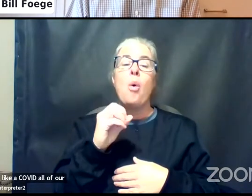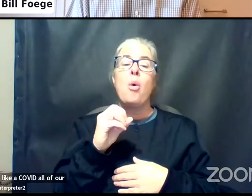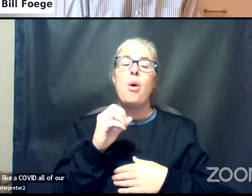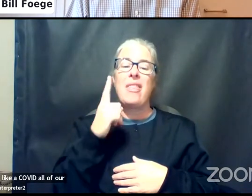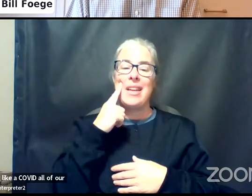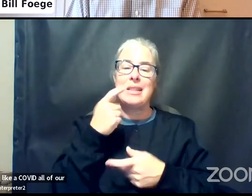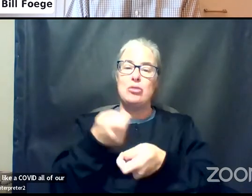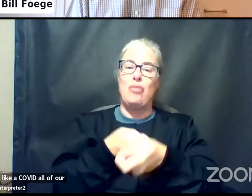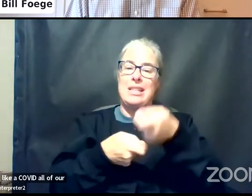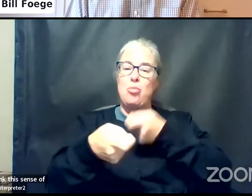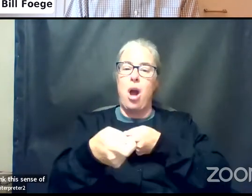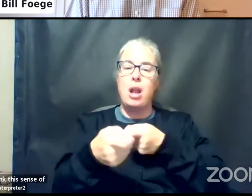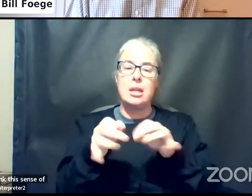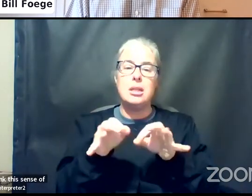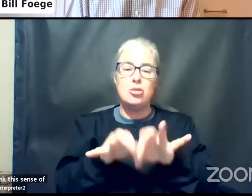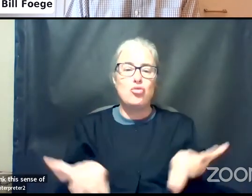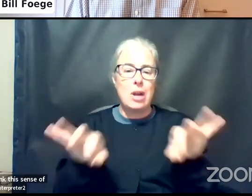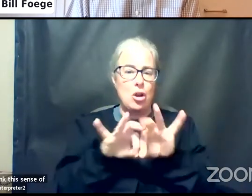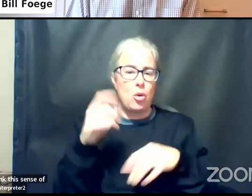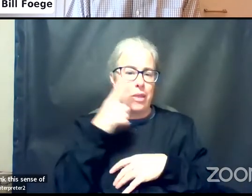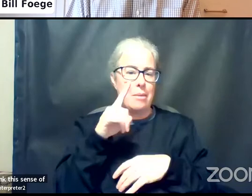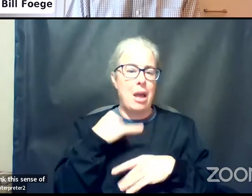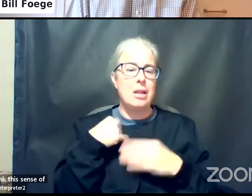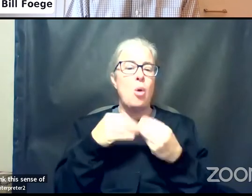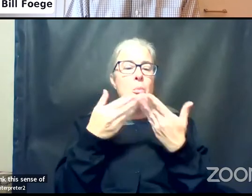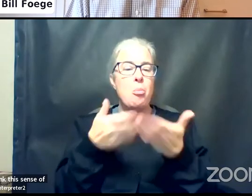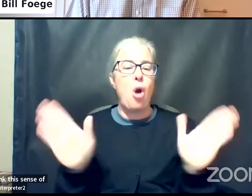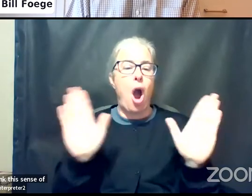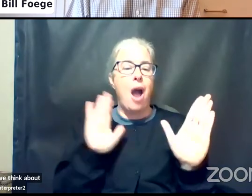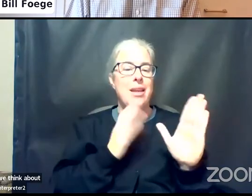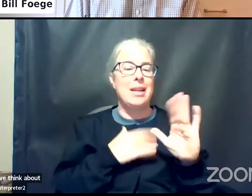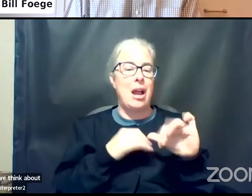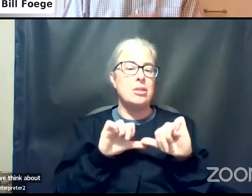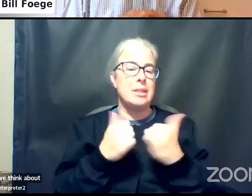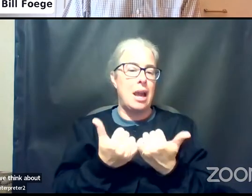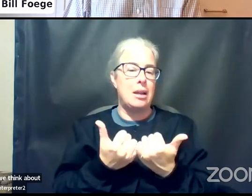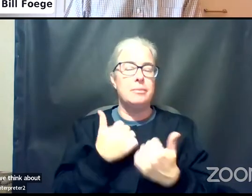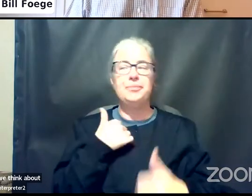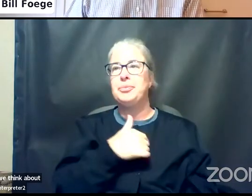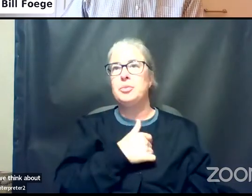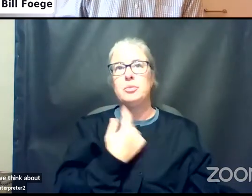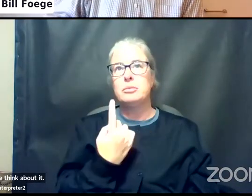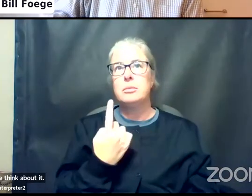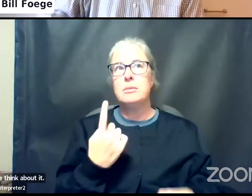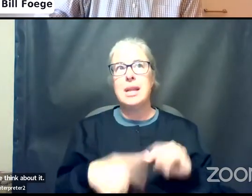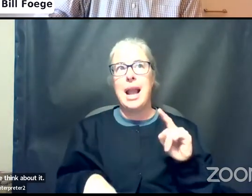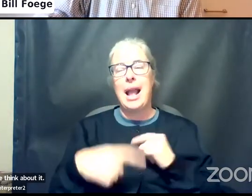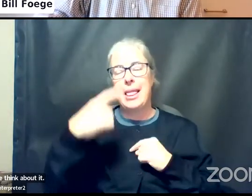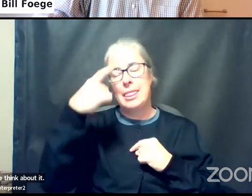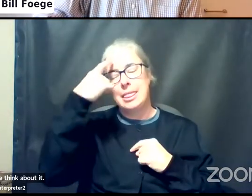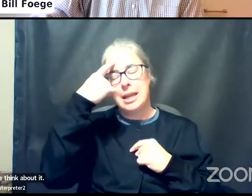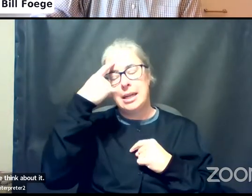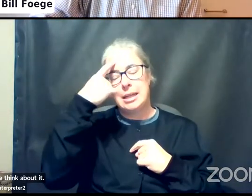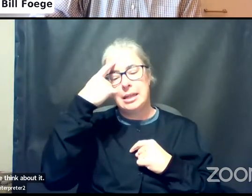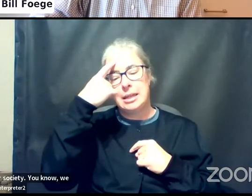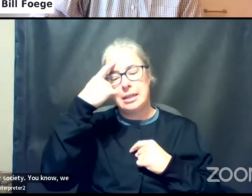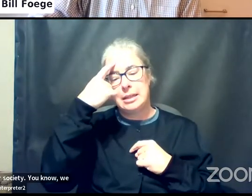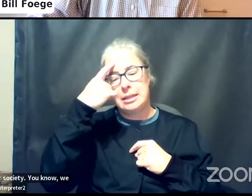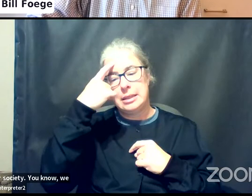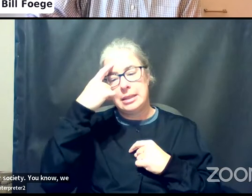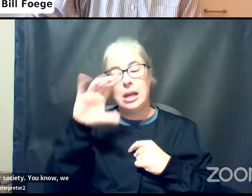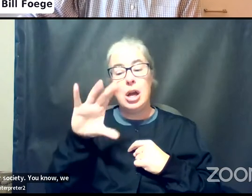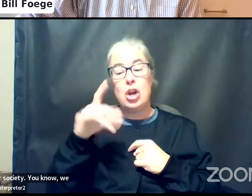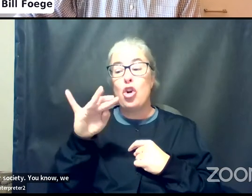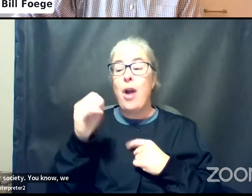is critical as we think about it you know it's it's more broadly in our society you know we can't think that uh crime happens